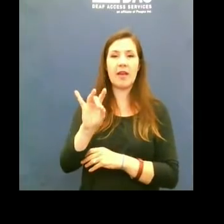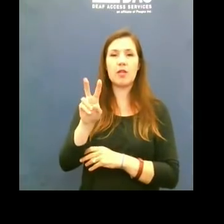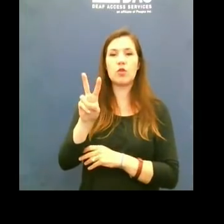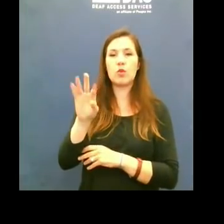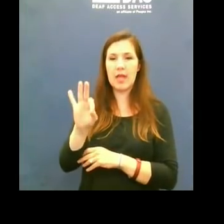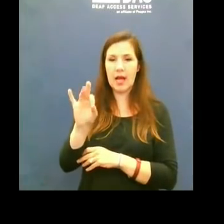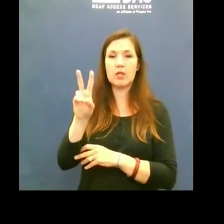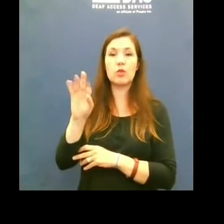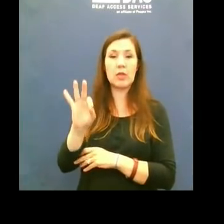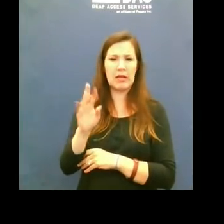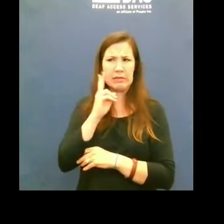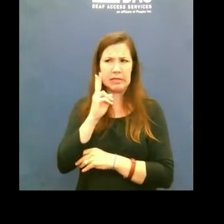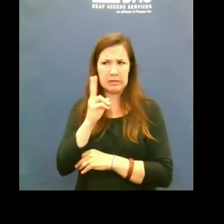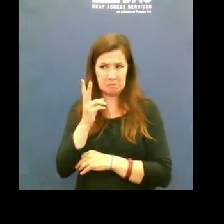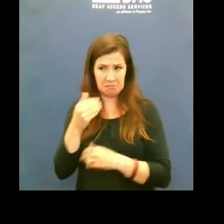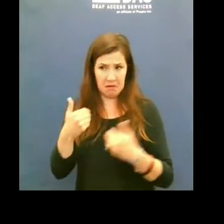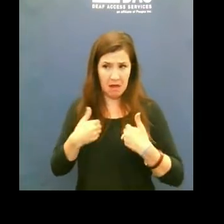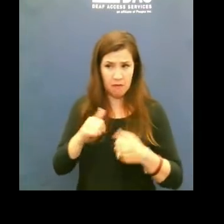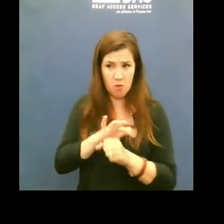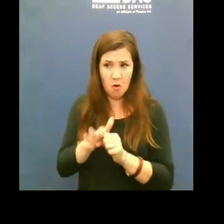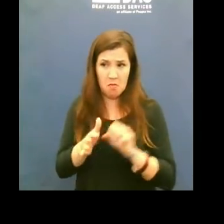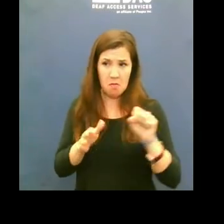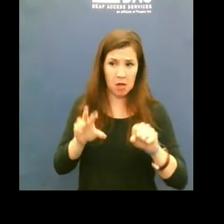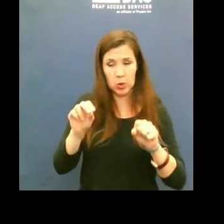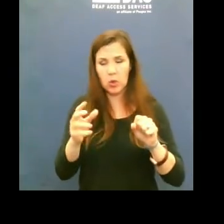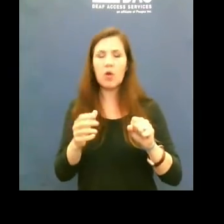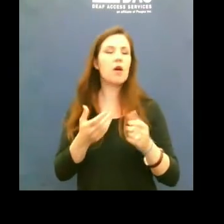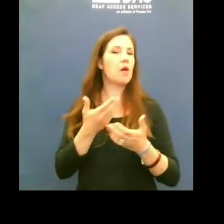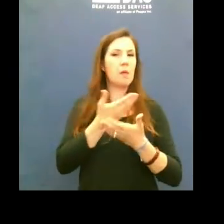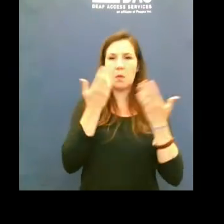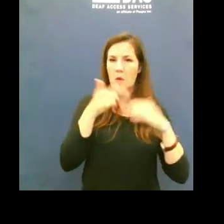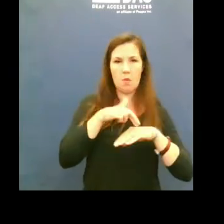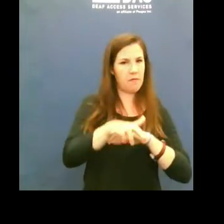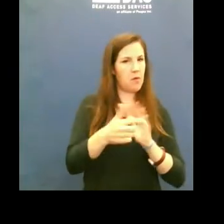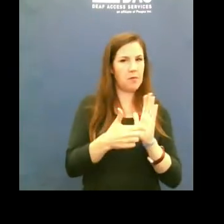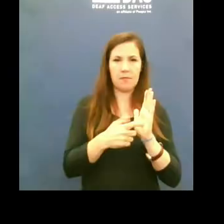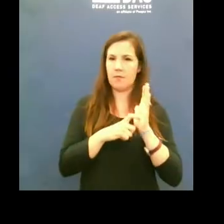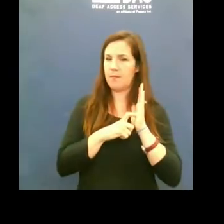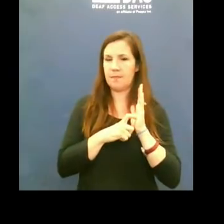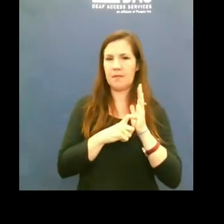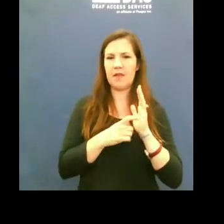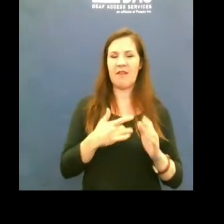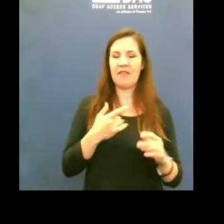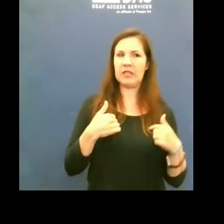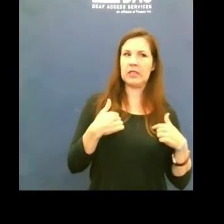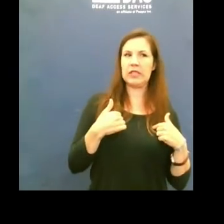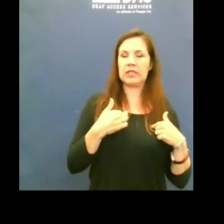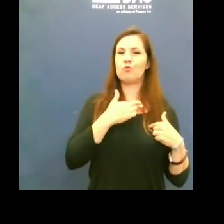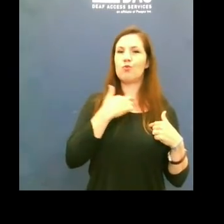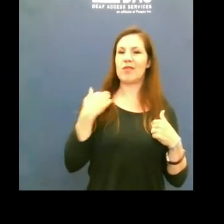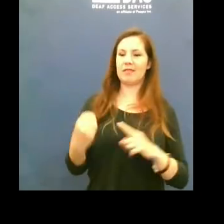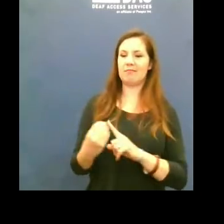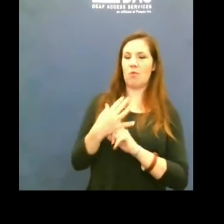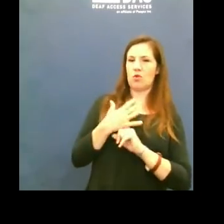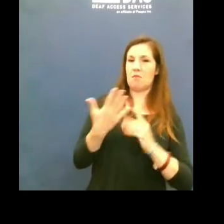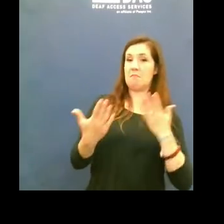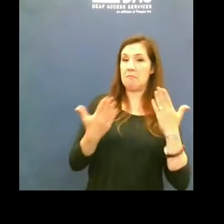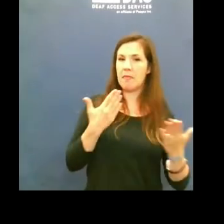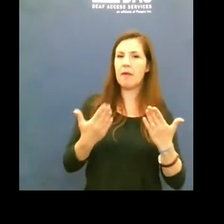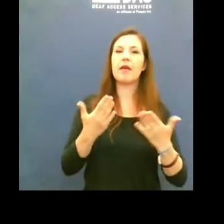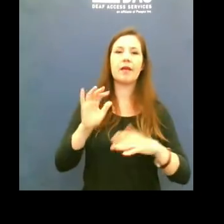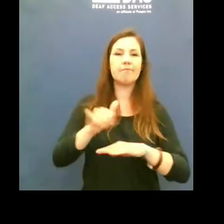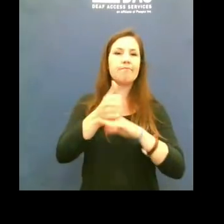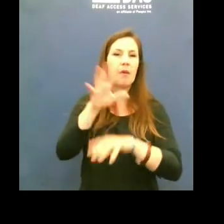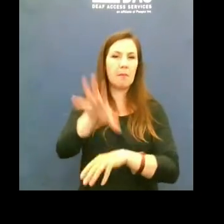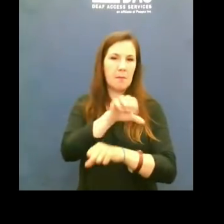have COVID-19. You do not need a referral from a doctor. You just need to feel you are at risk to exposure. It's by